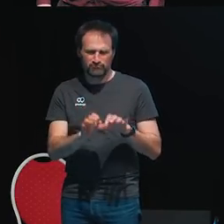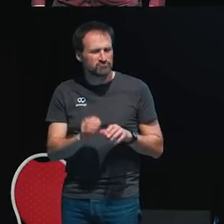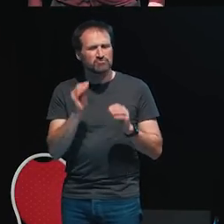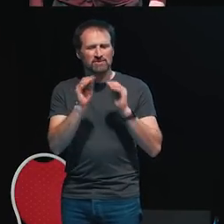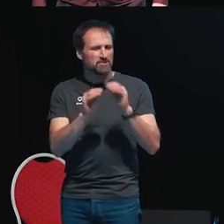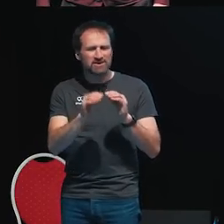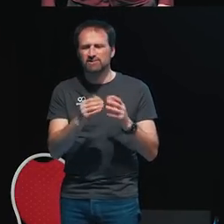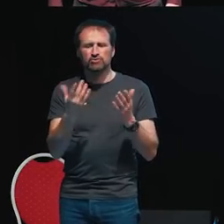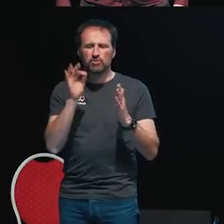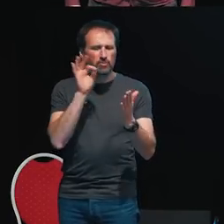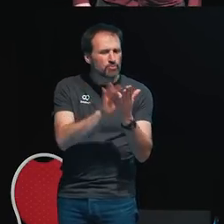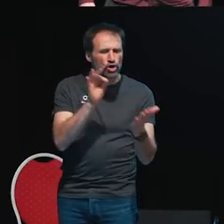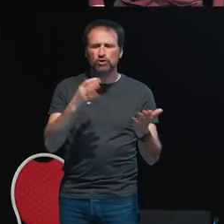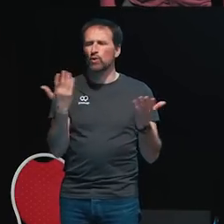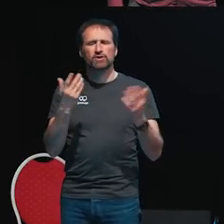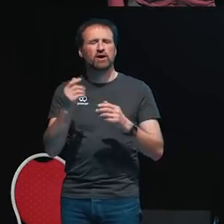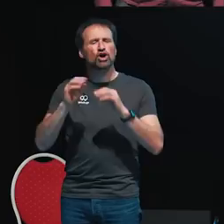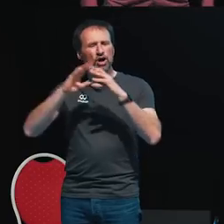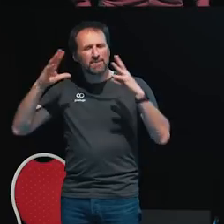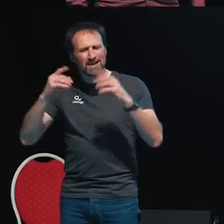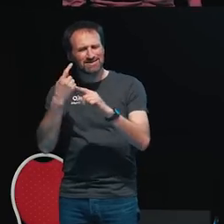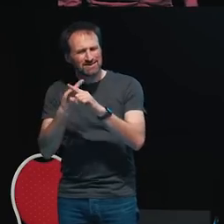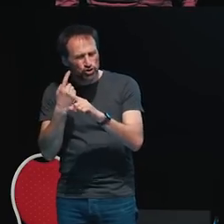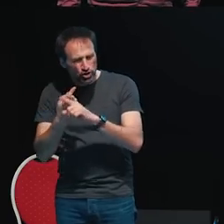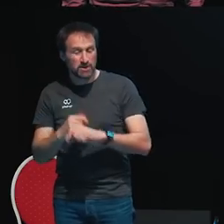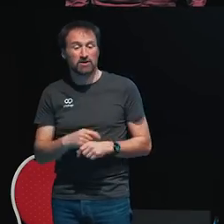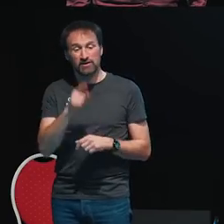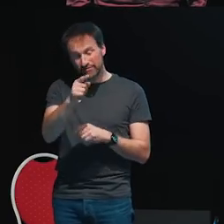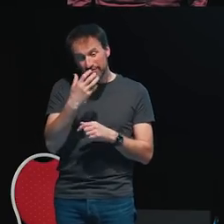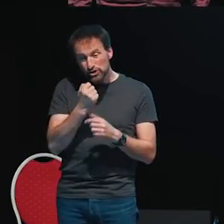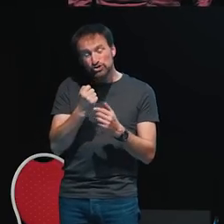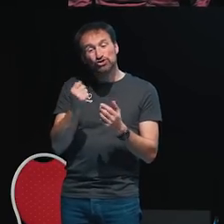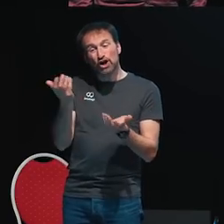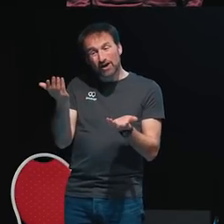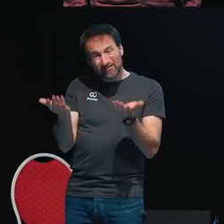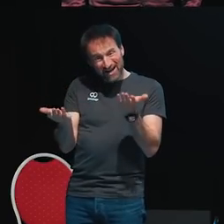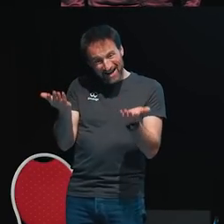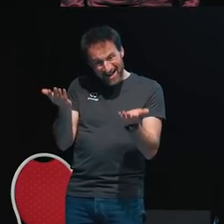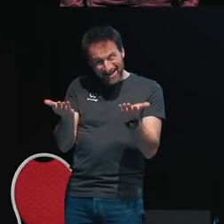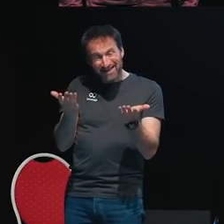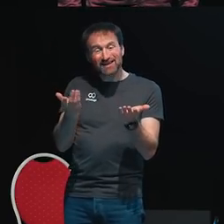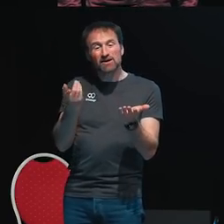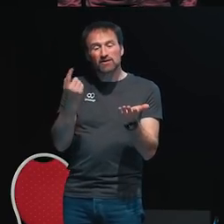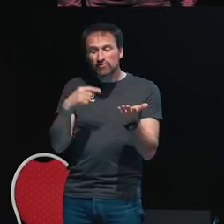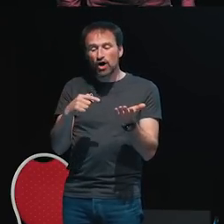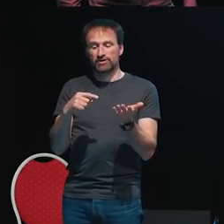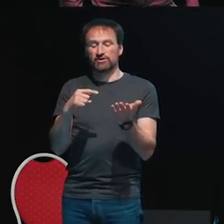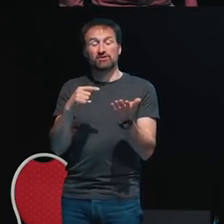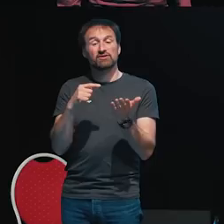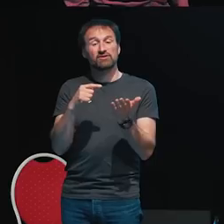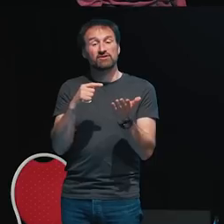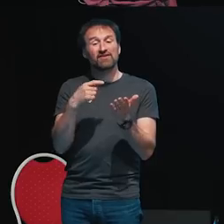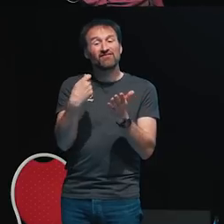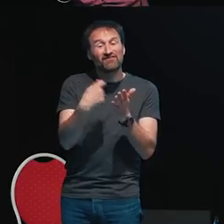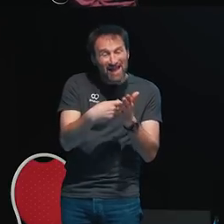number, what would be nice to have is comparison by value for objects. So